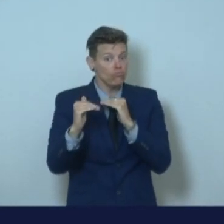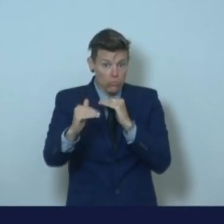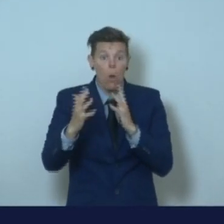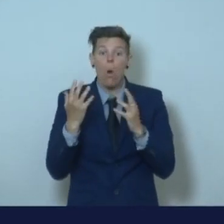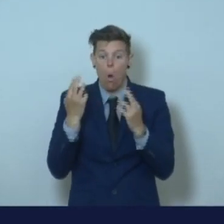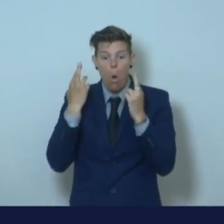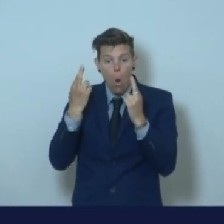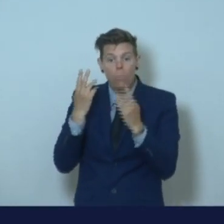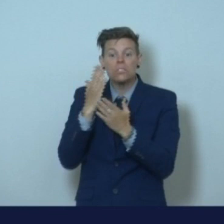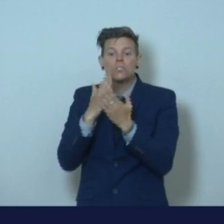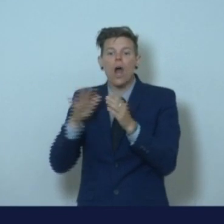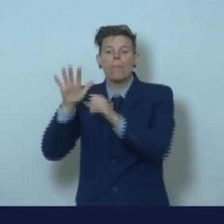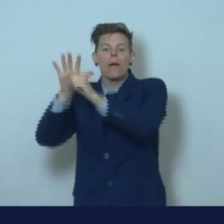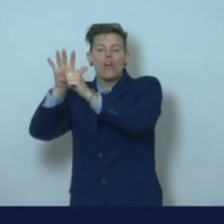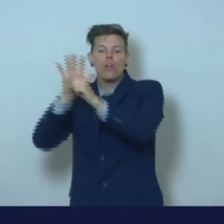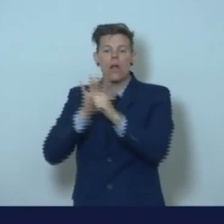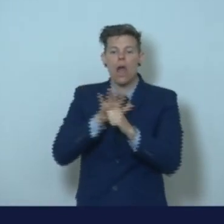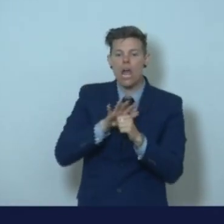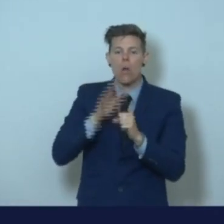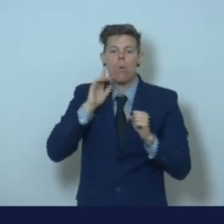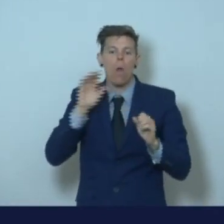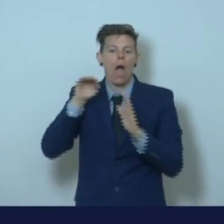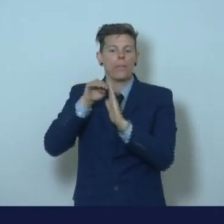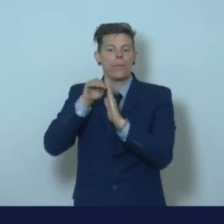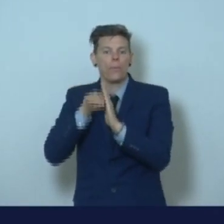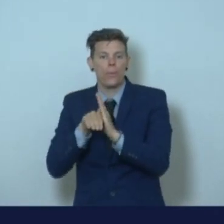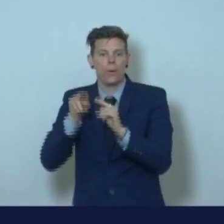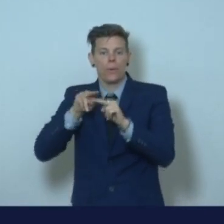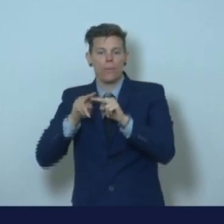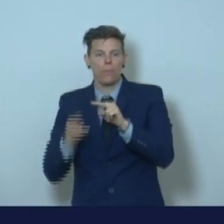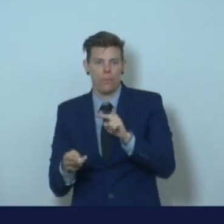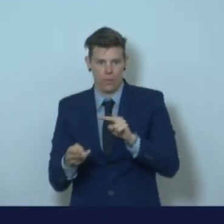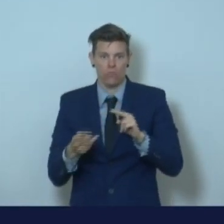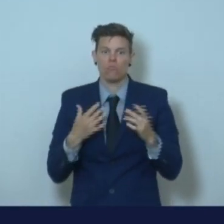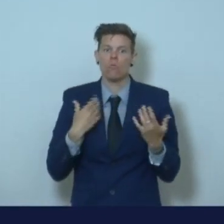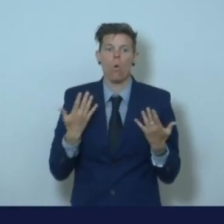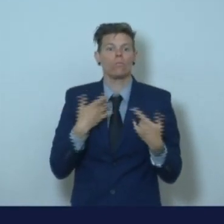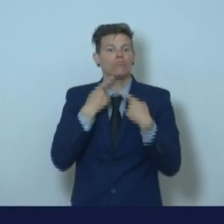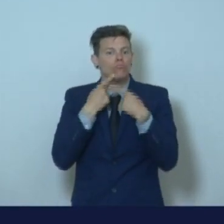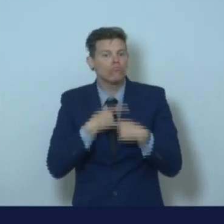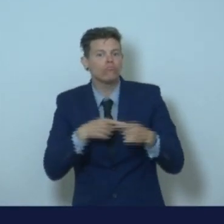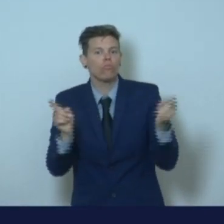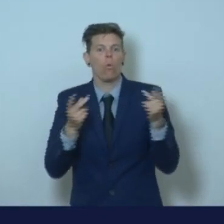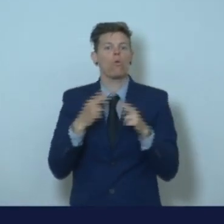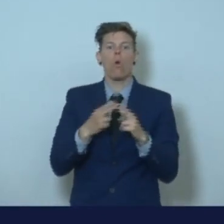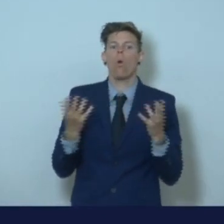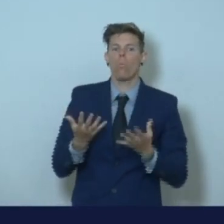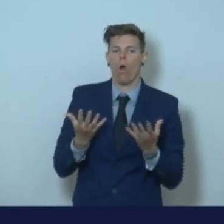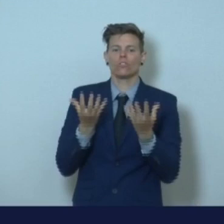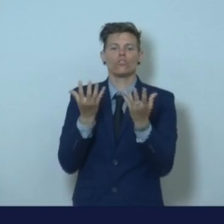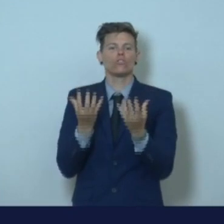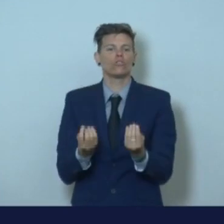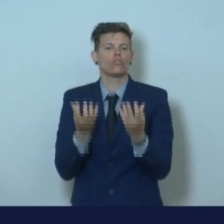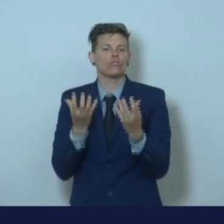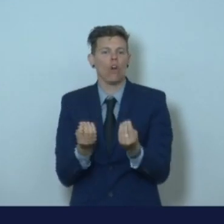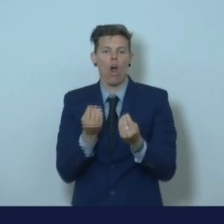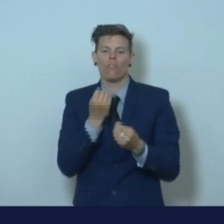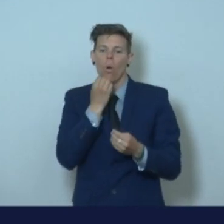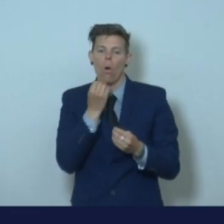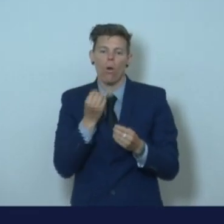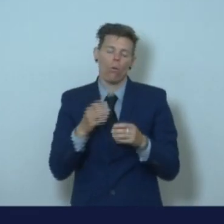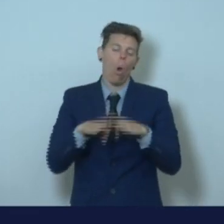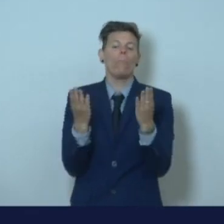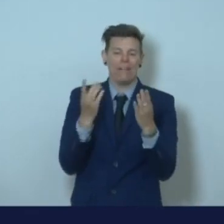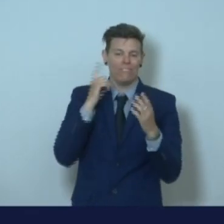to, we're announcing today what we are referring to as a soft opening for breweries. It's the same